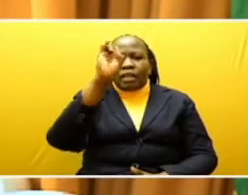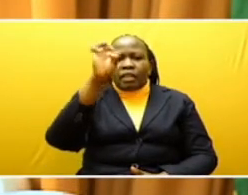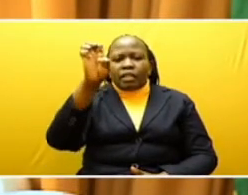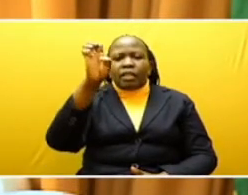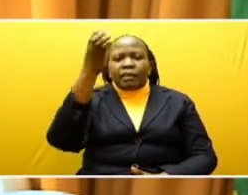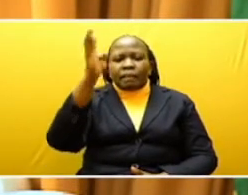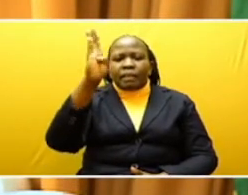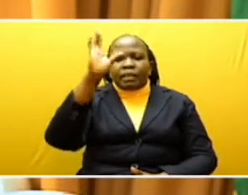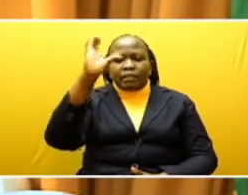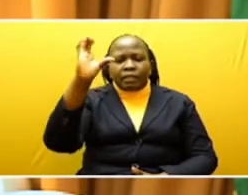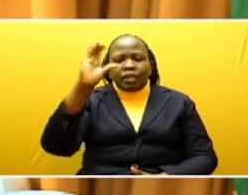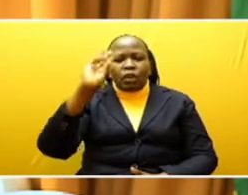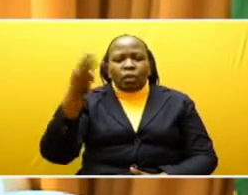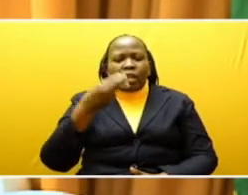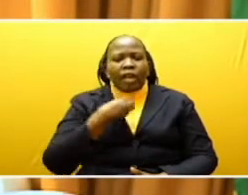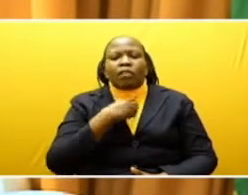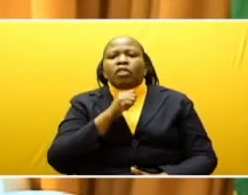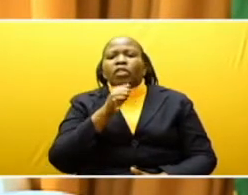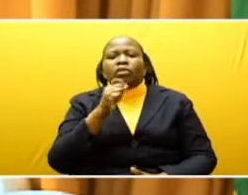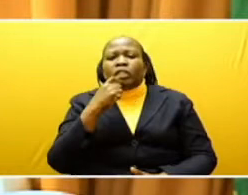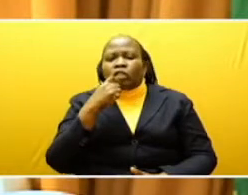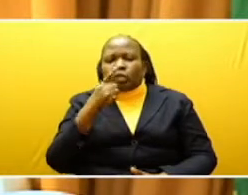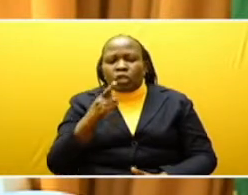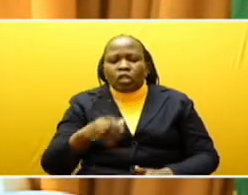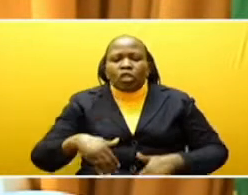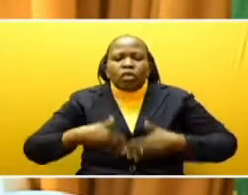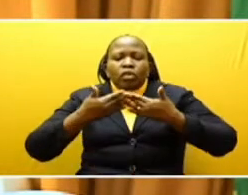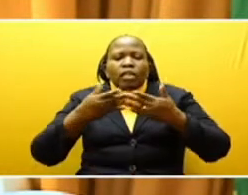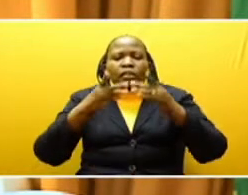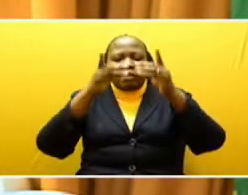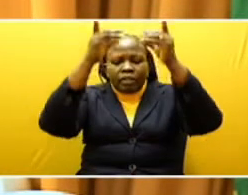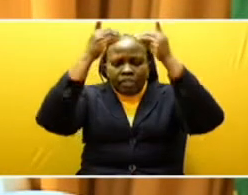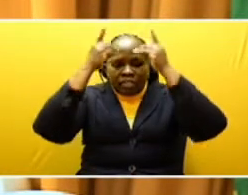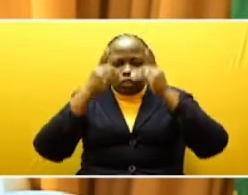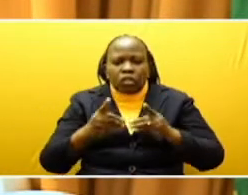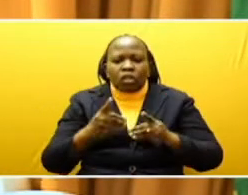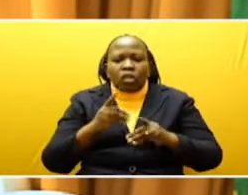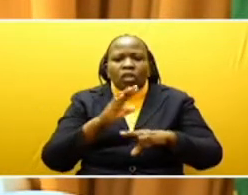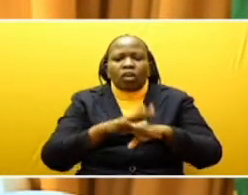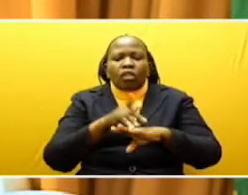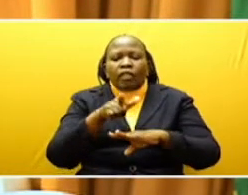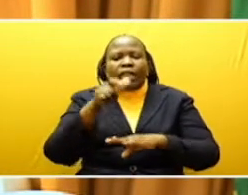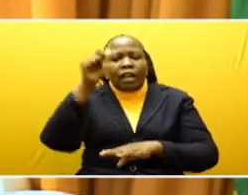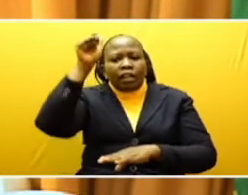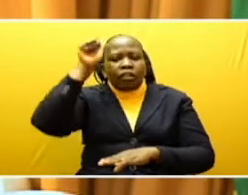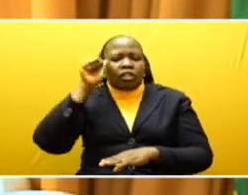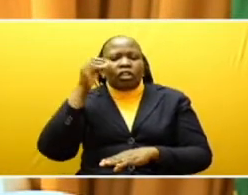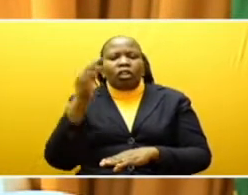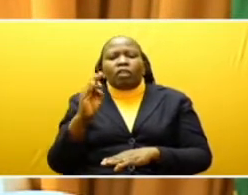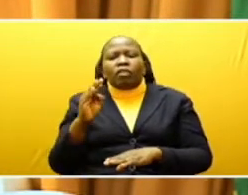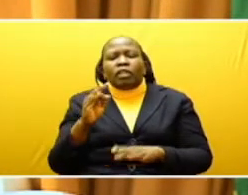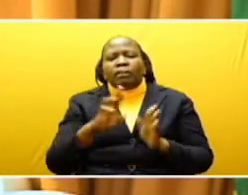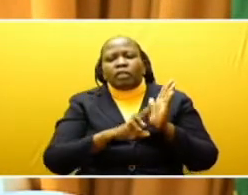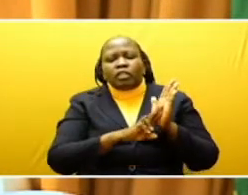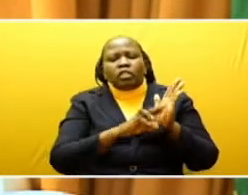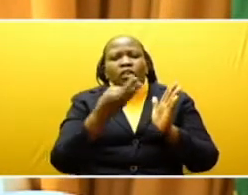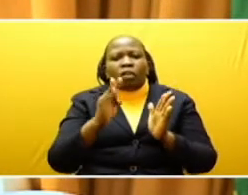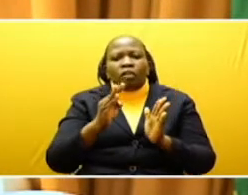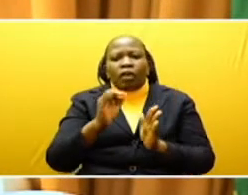We have now been called upon to give directions and to resolve the question of legal representation of the